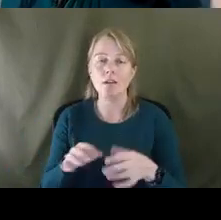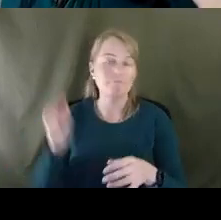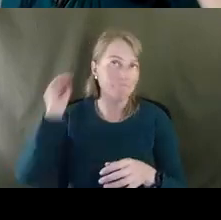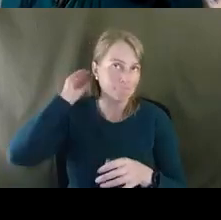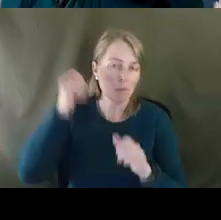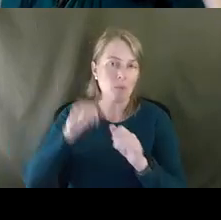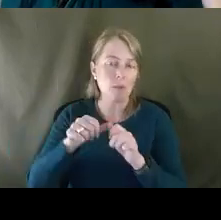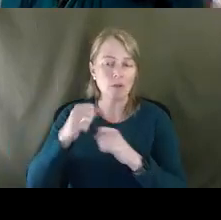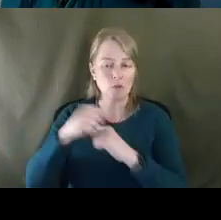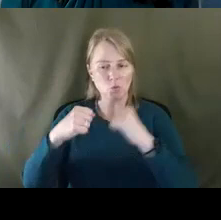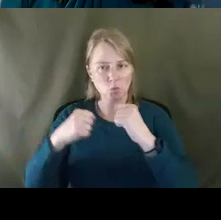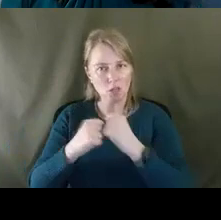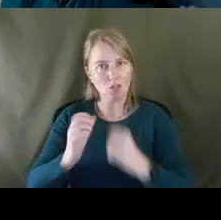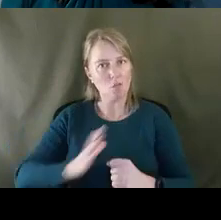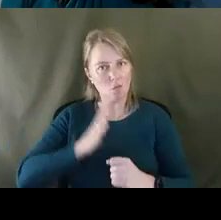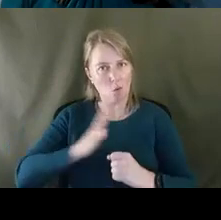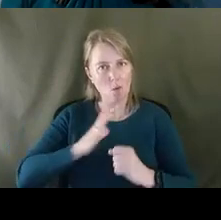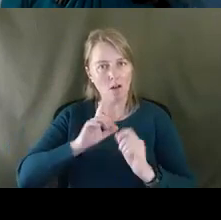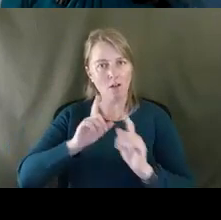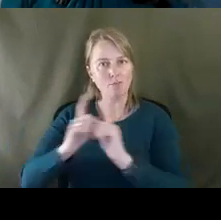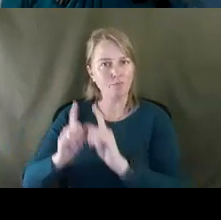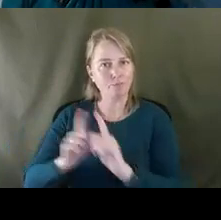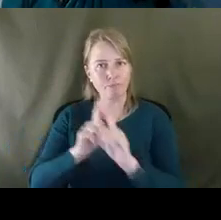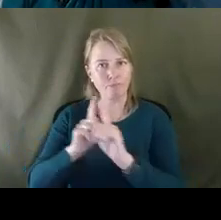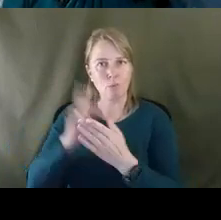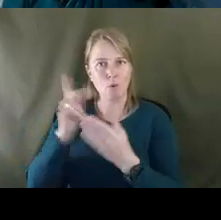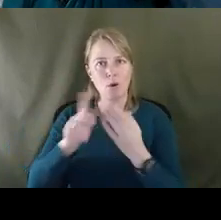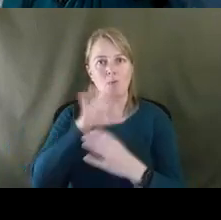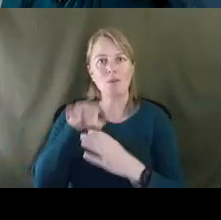about structured, formalized program within an organization.